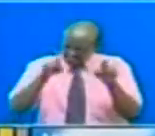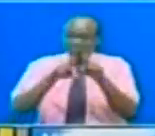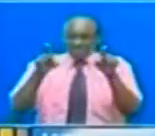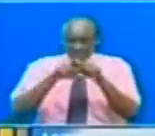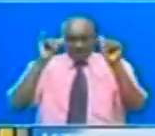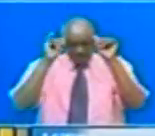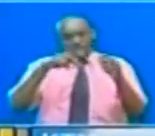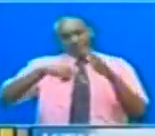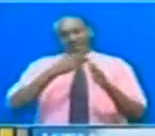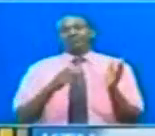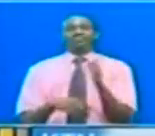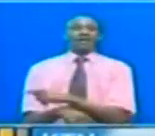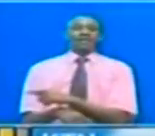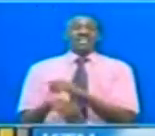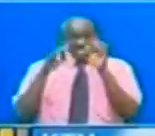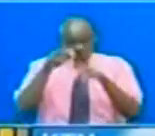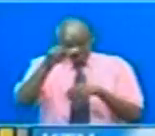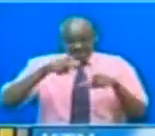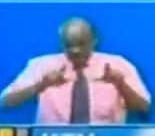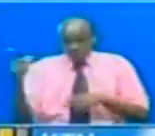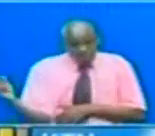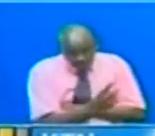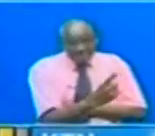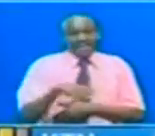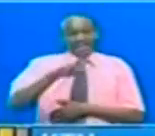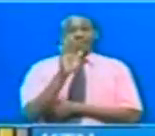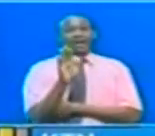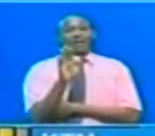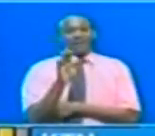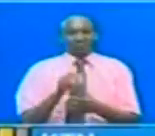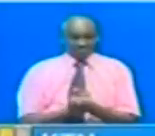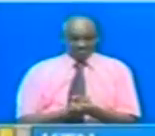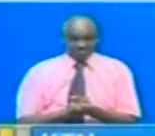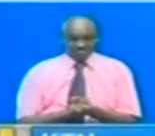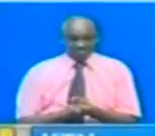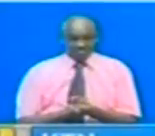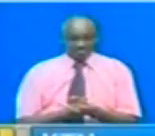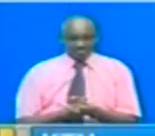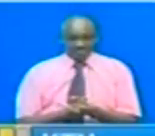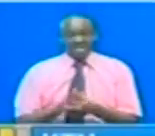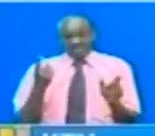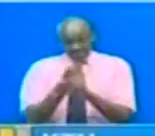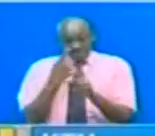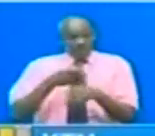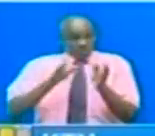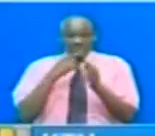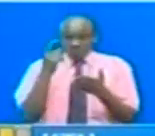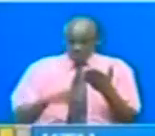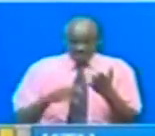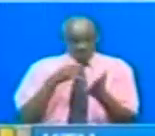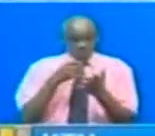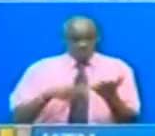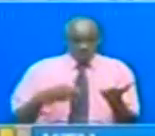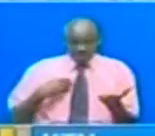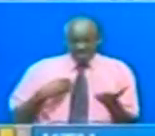your location if you allow those cattle to disappear from your location. Other measures agreed on include return